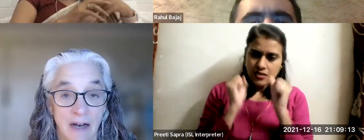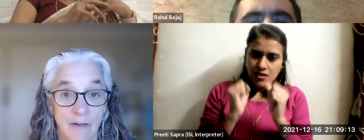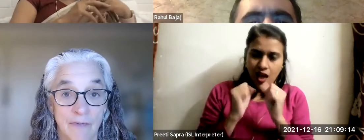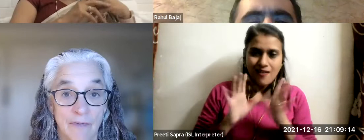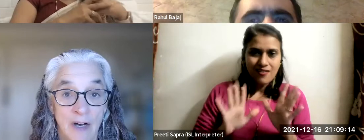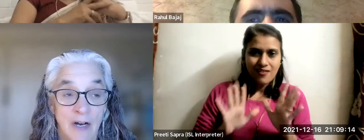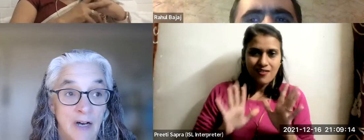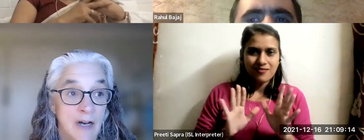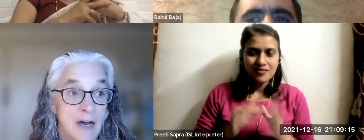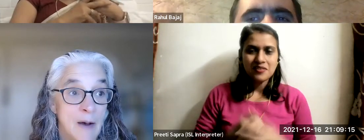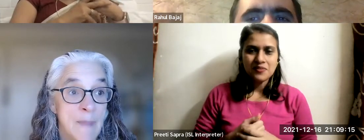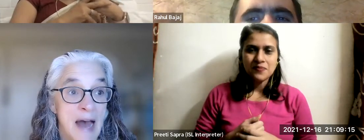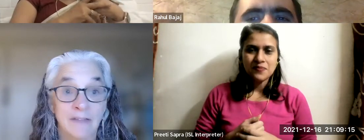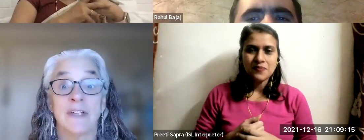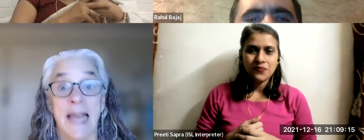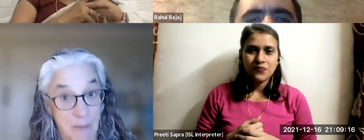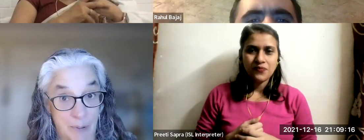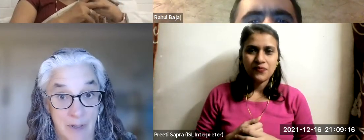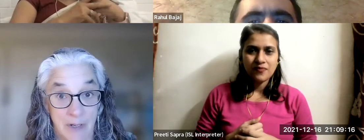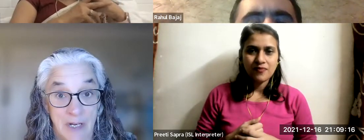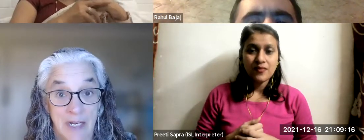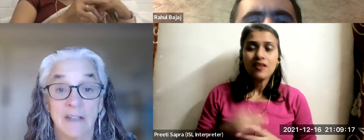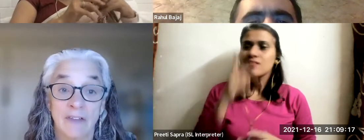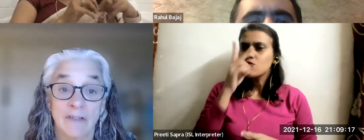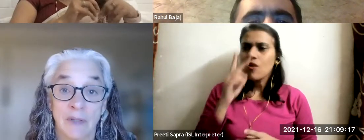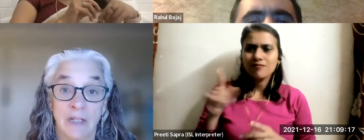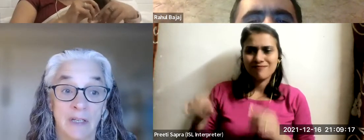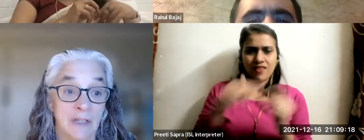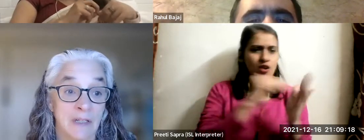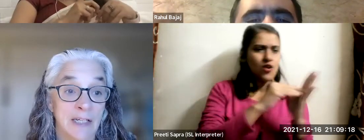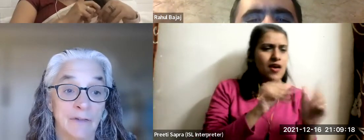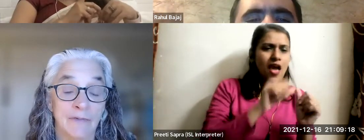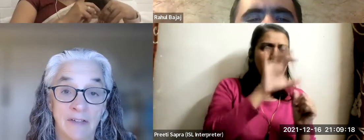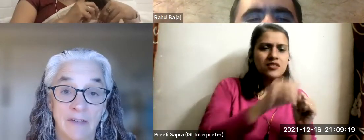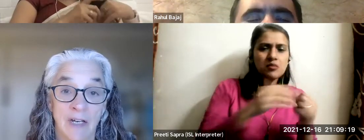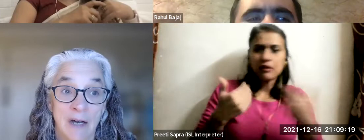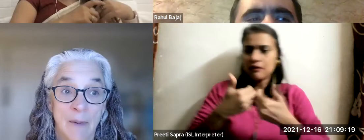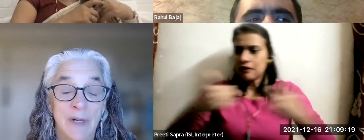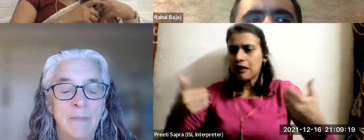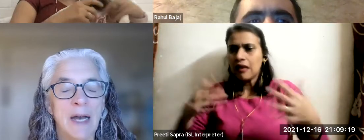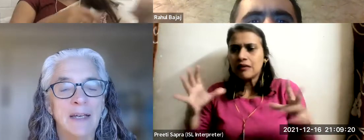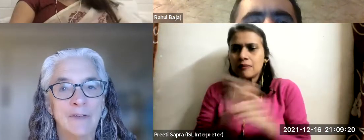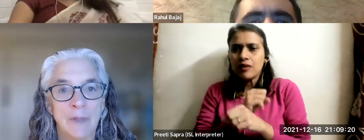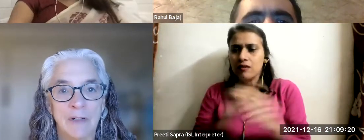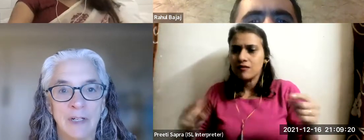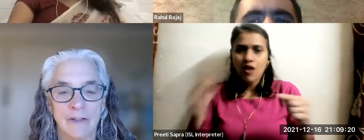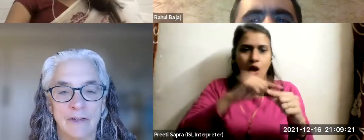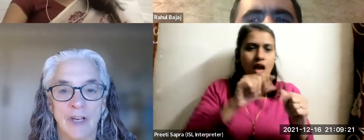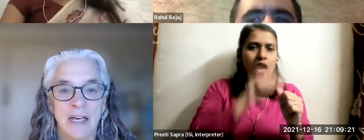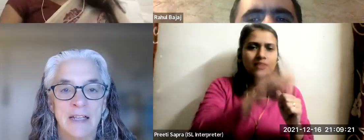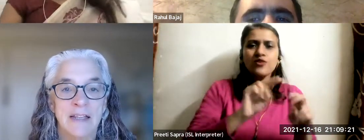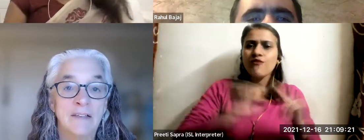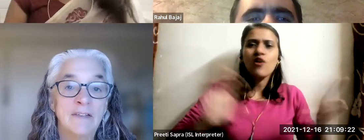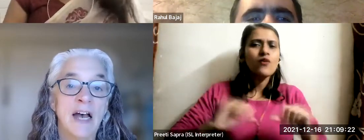face of a massive gap in accessibility like you're facing. But in my